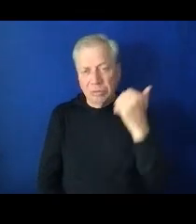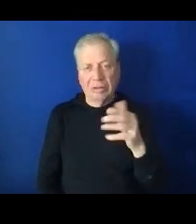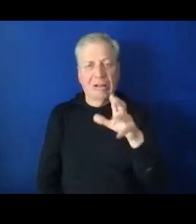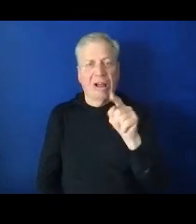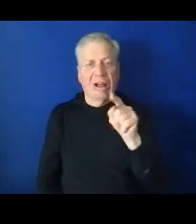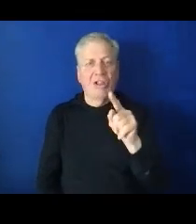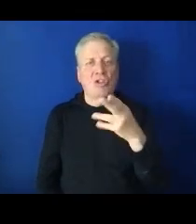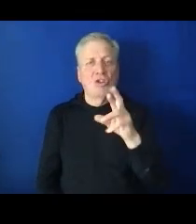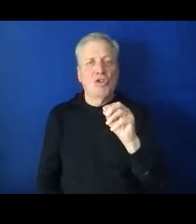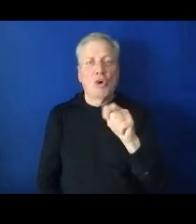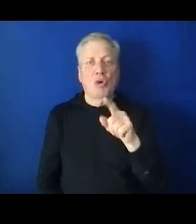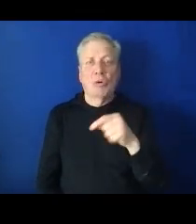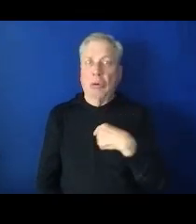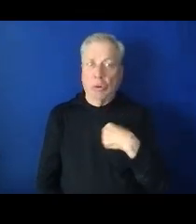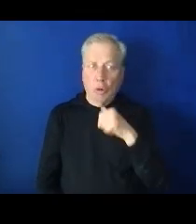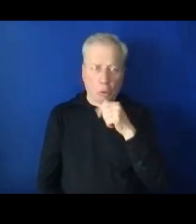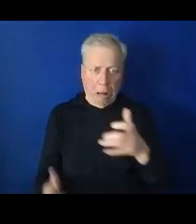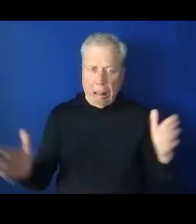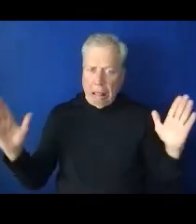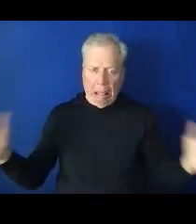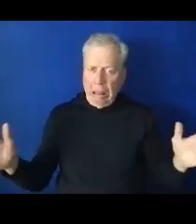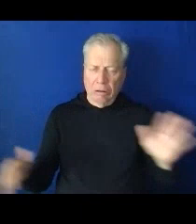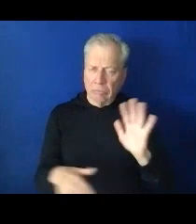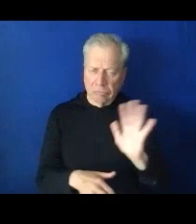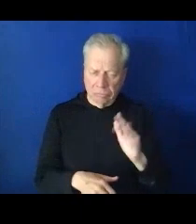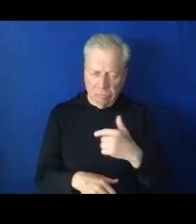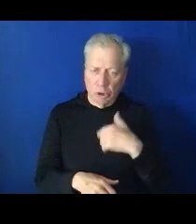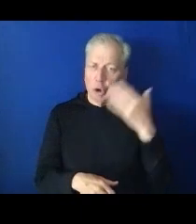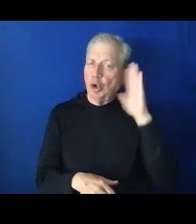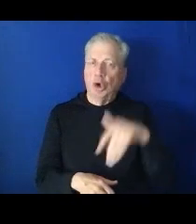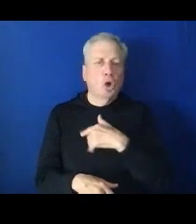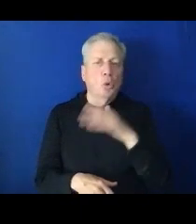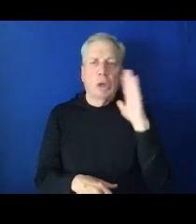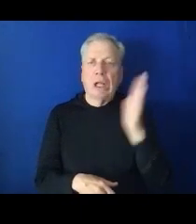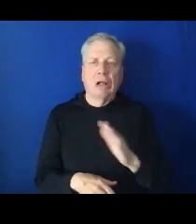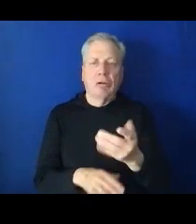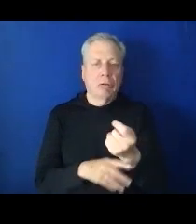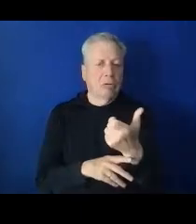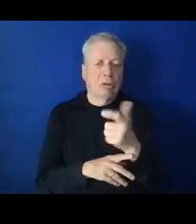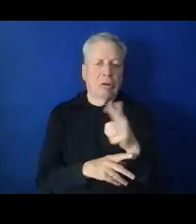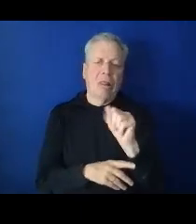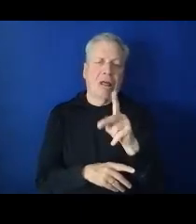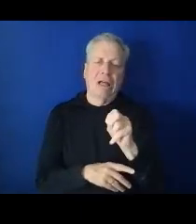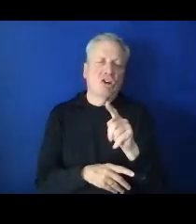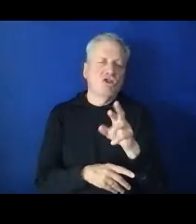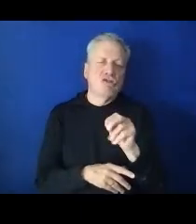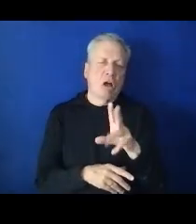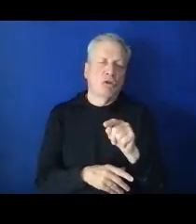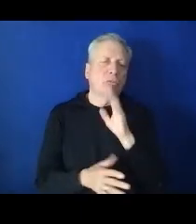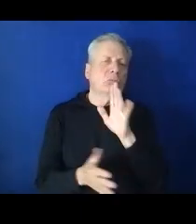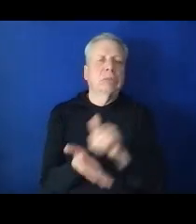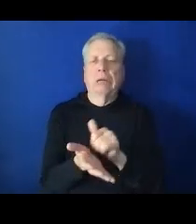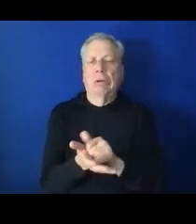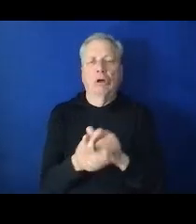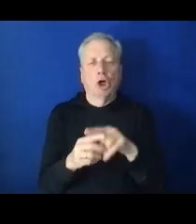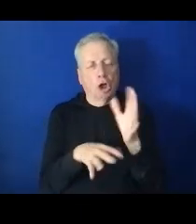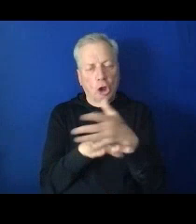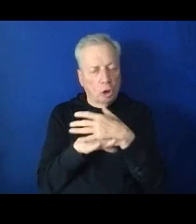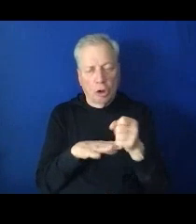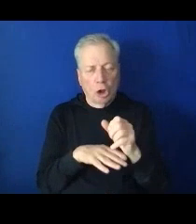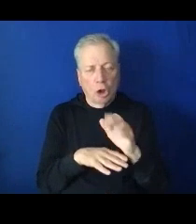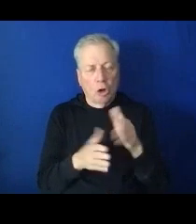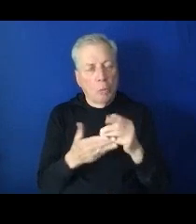large fish, large lake trout. We know that we're never going to completely eradicate lake trout. It's impossible. But what we want to do is